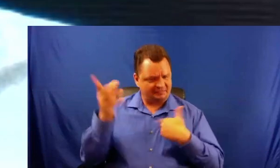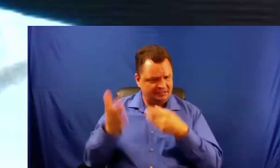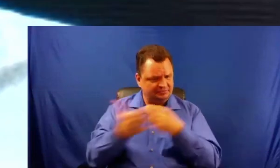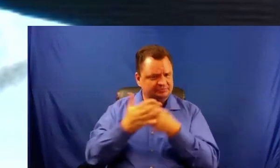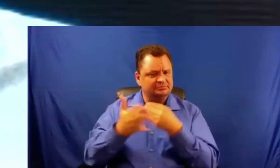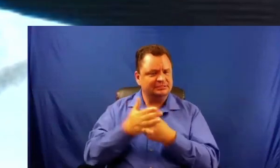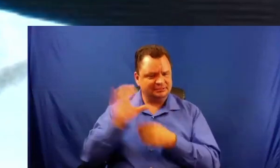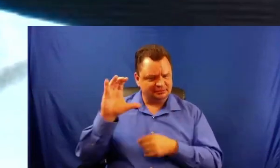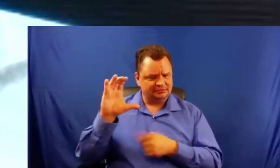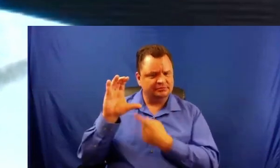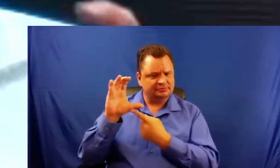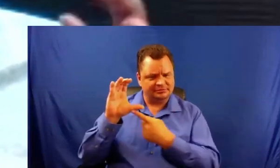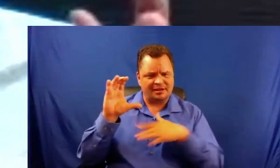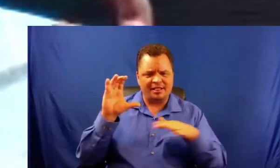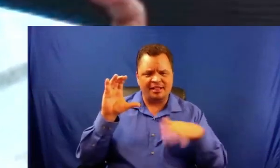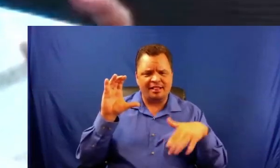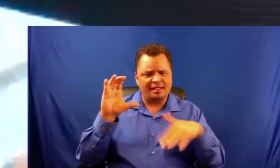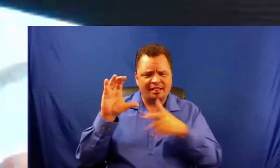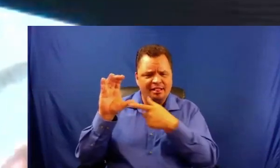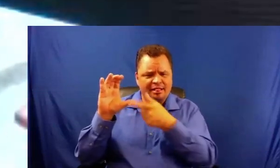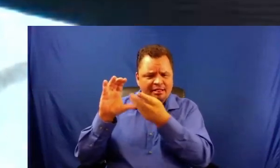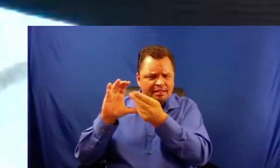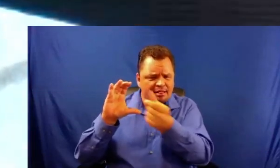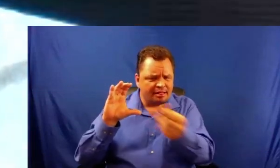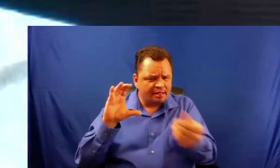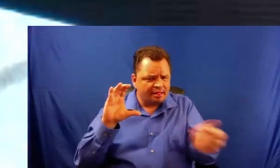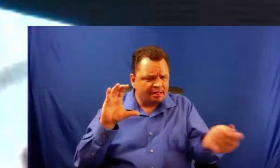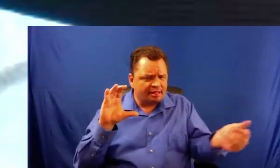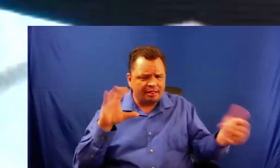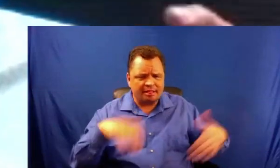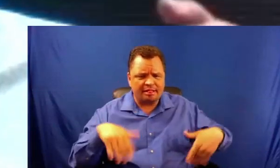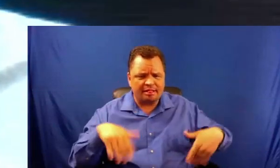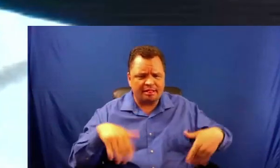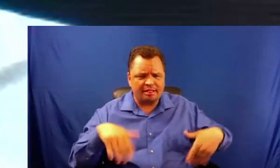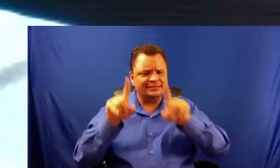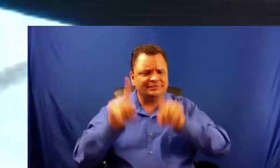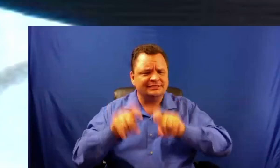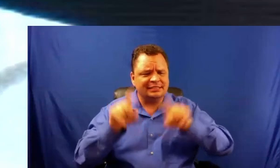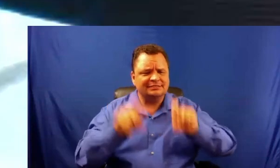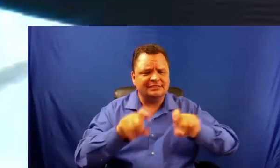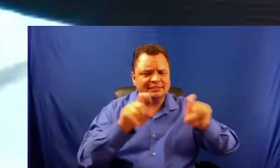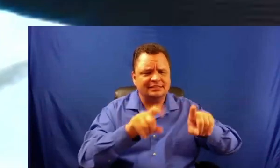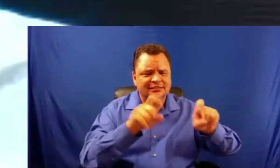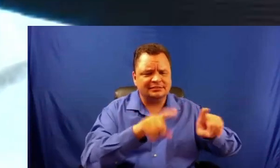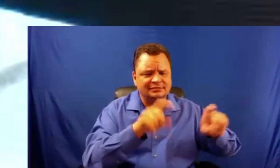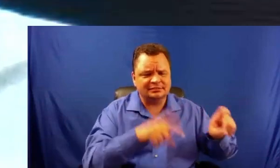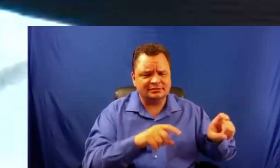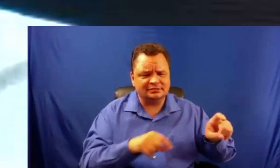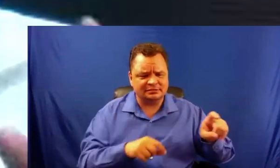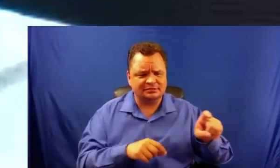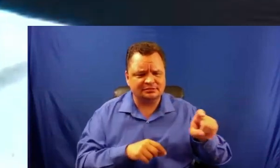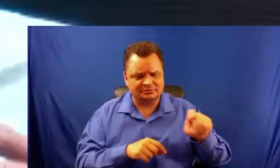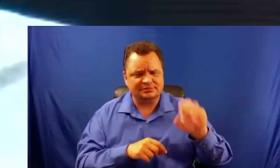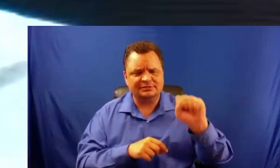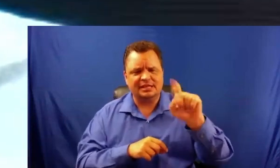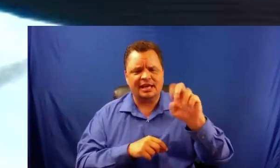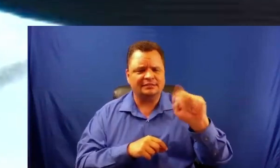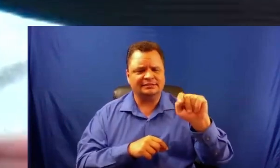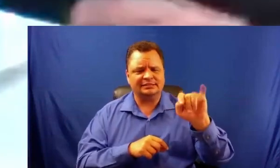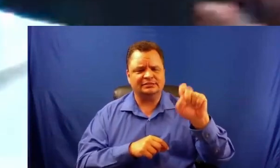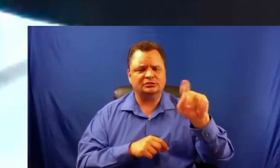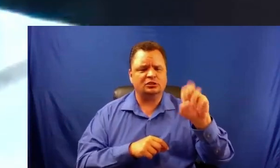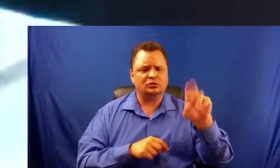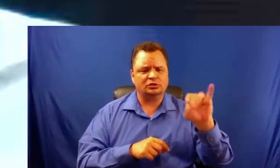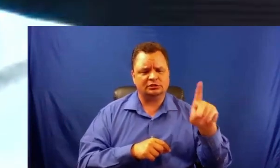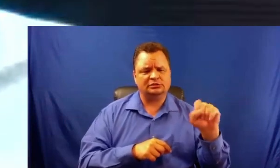any sort of resources into testing for antibodies. Is there any way that we can, as a Board of Health, take people